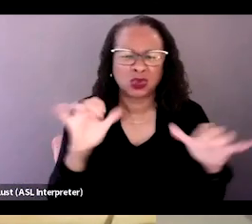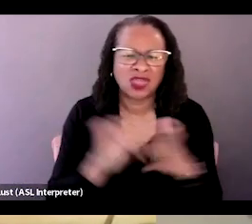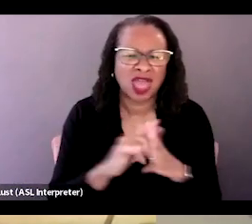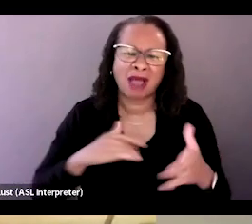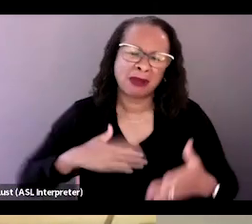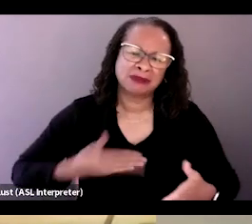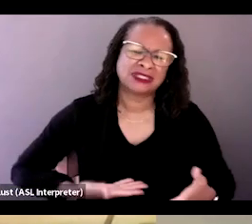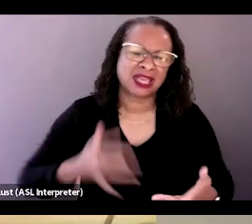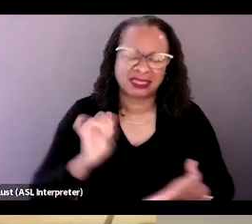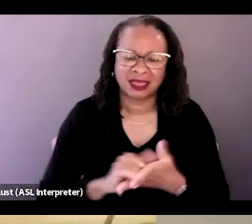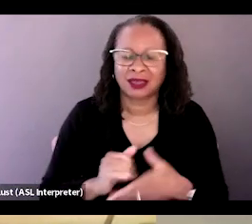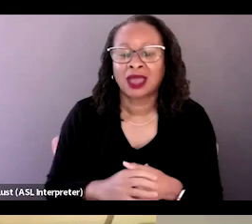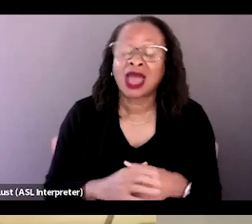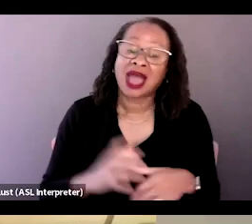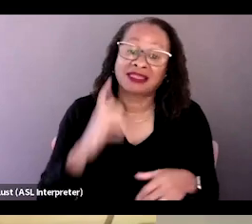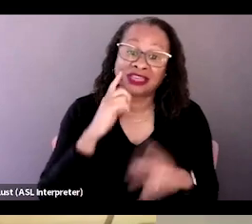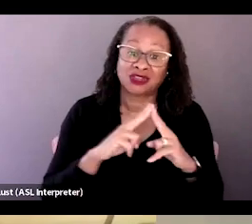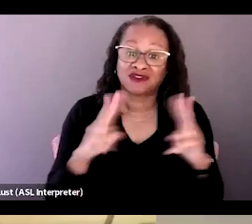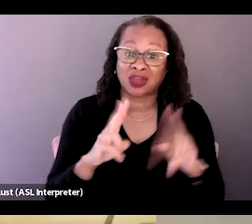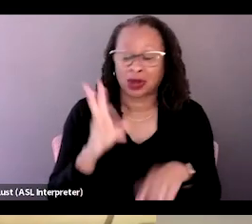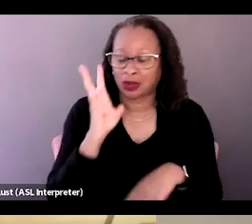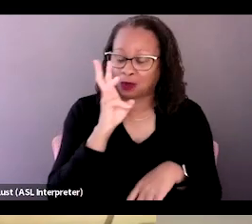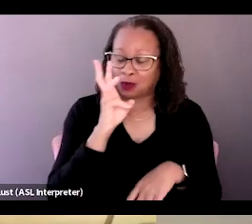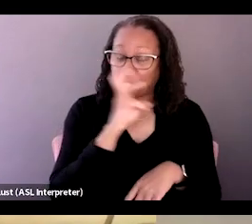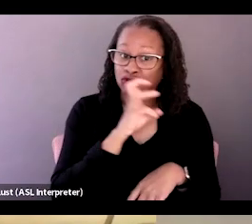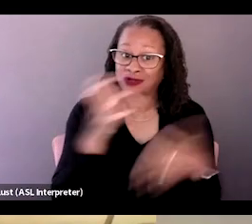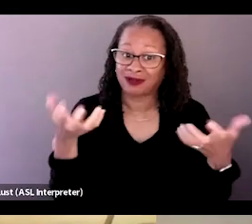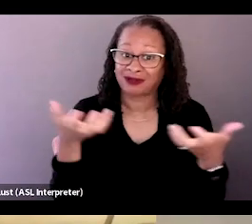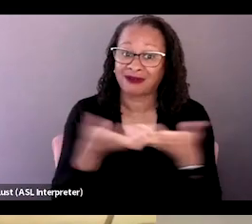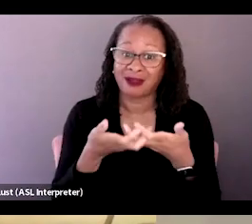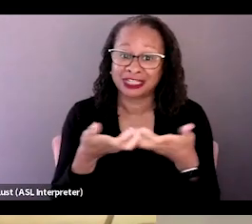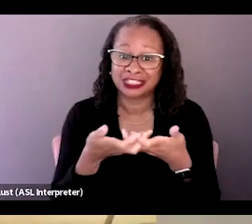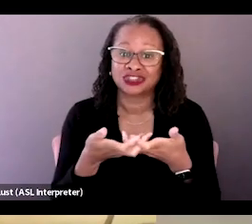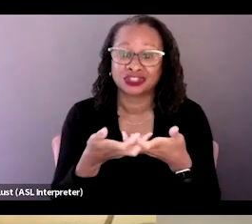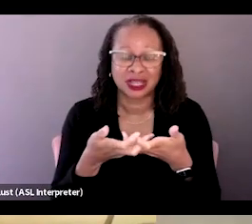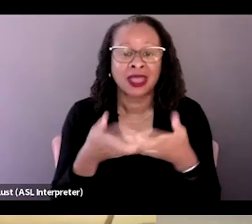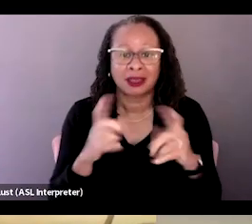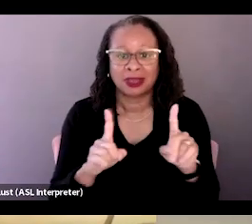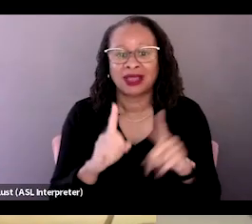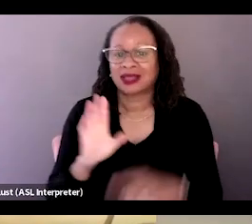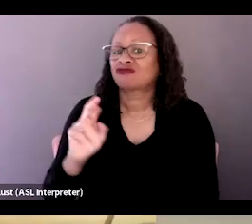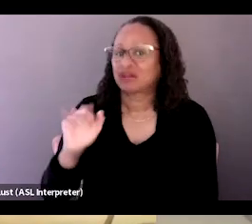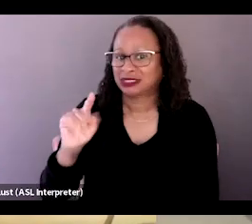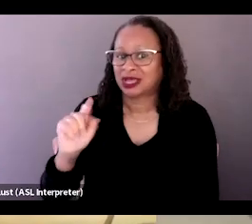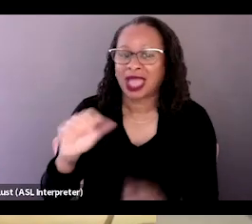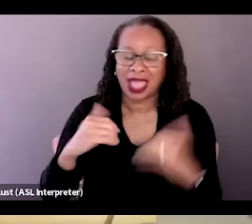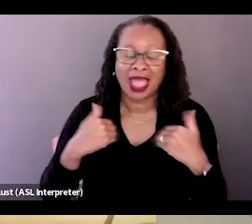was a really weird combination, but definitely Rita played a big part in making it